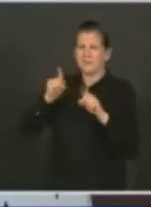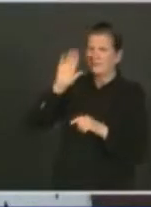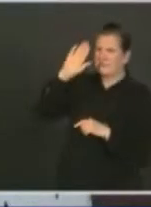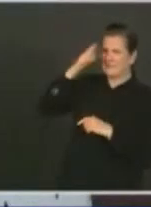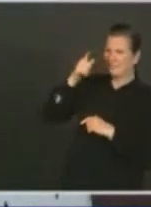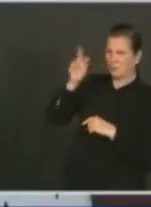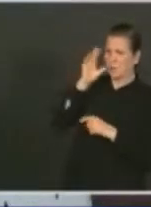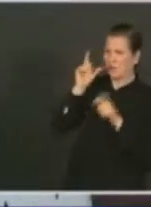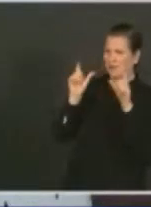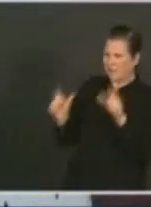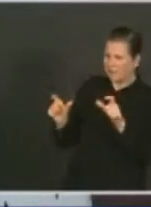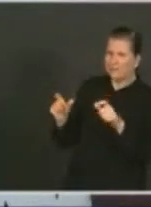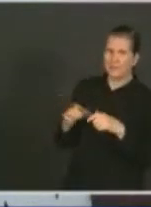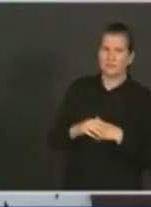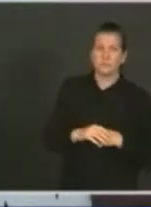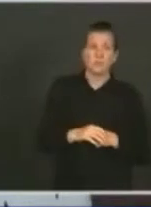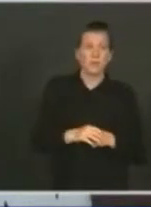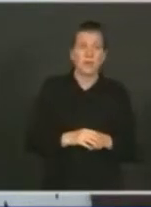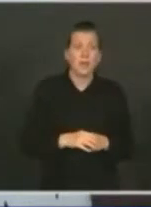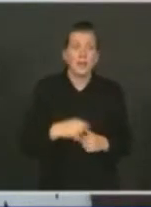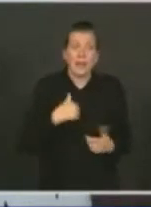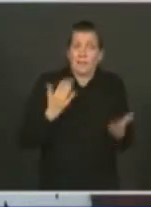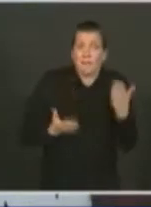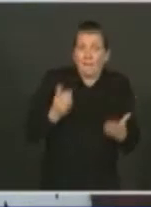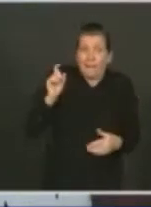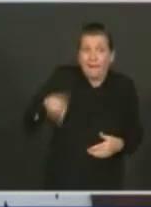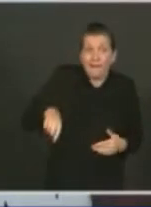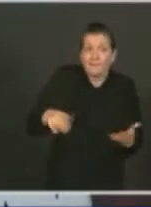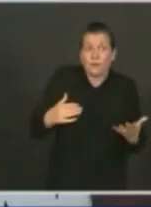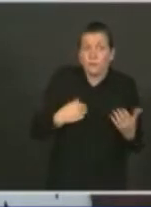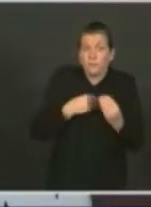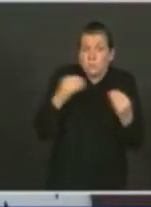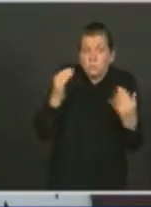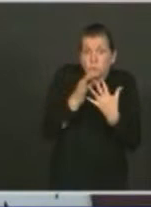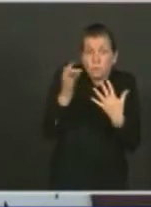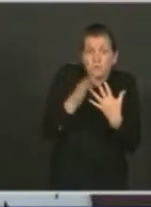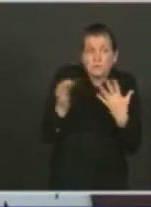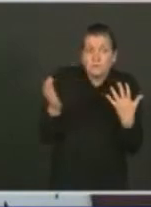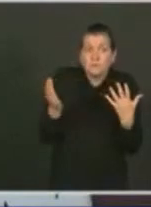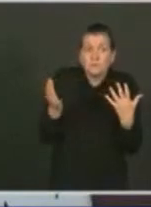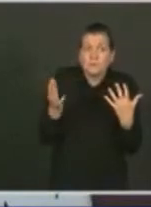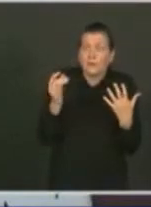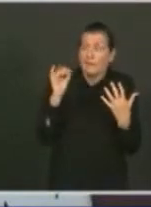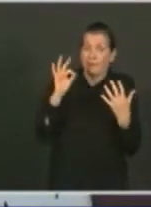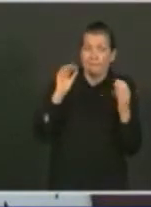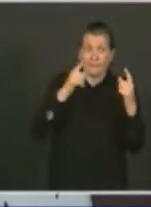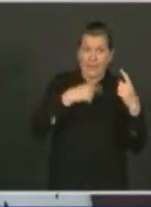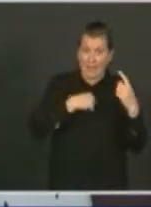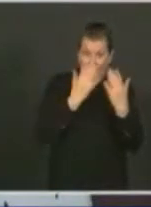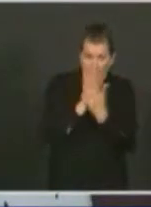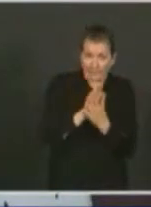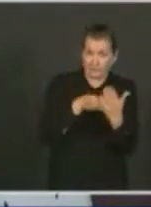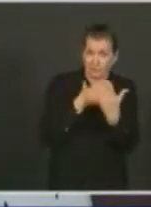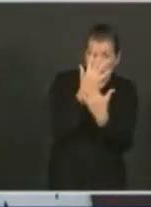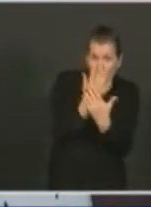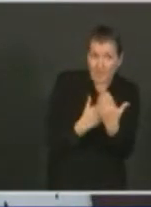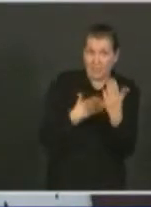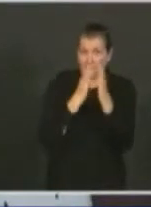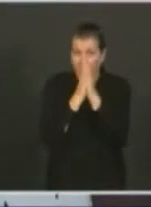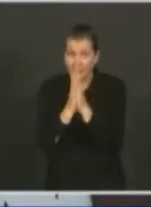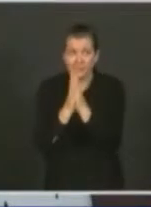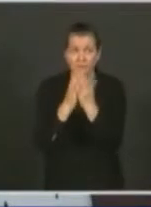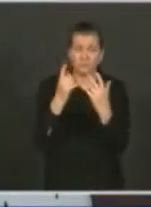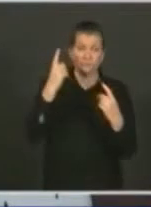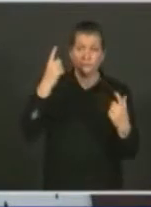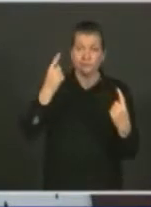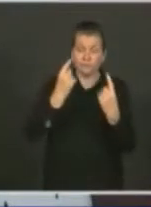I may not have a choice. Like, nothing seems to be working right now. So yeah, I mean, I